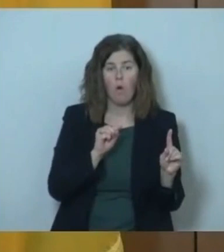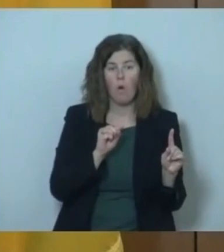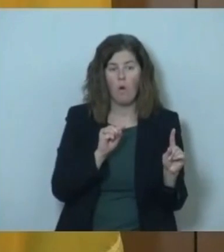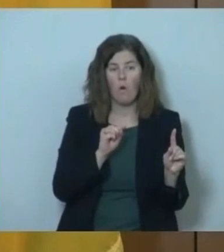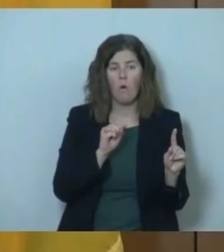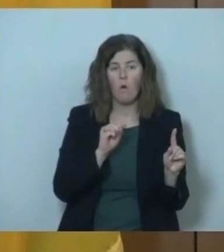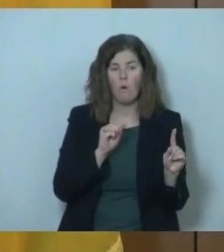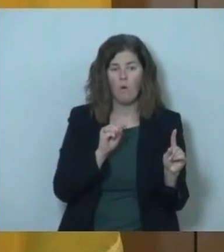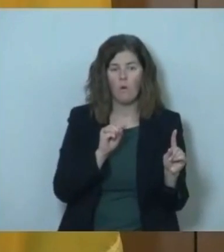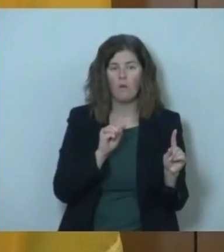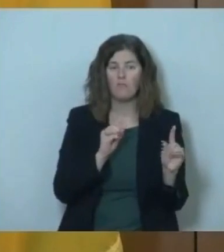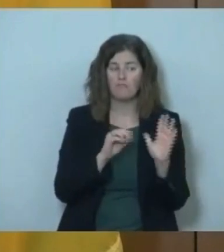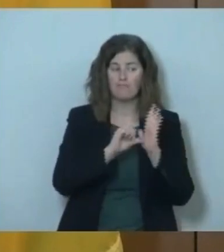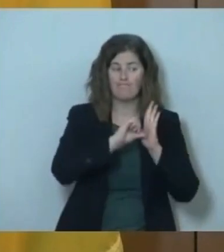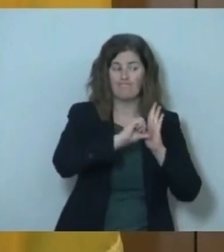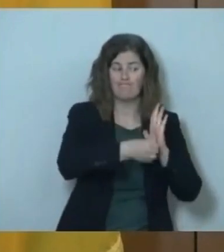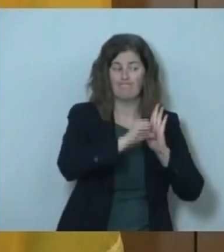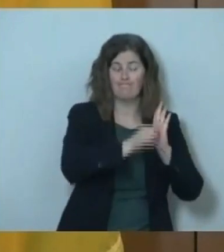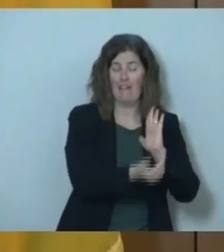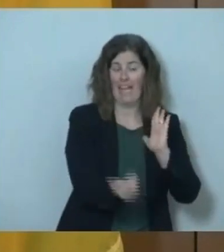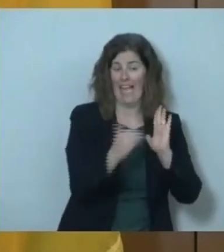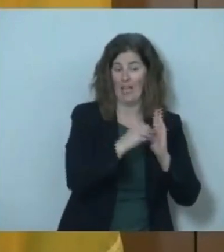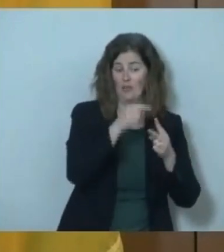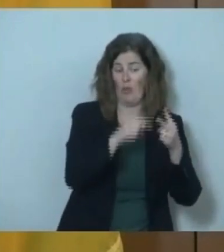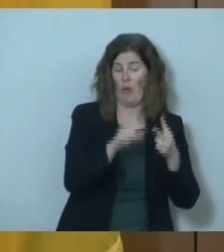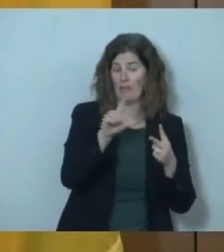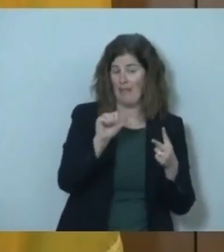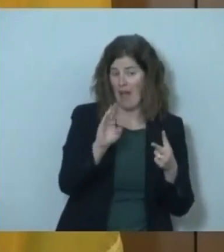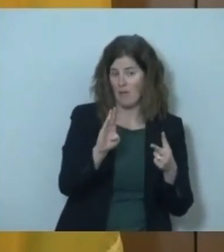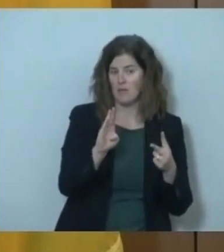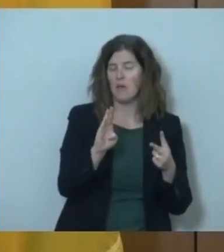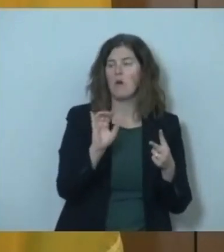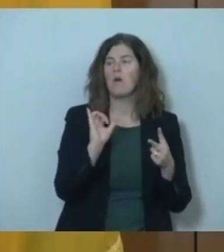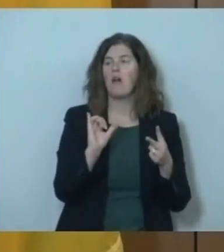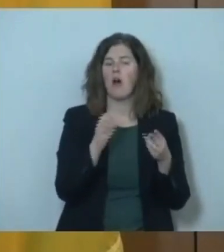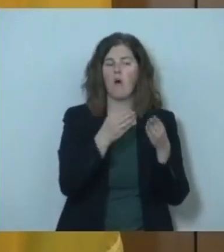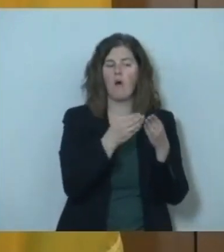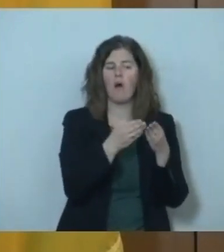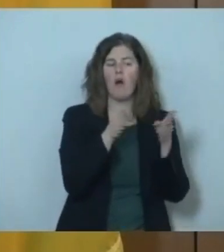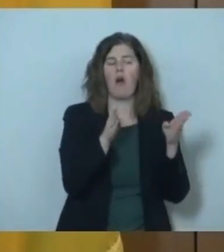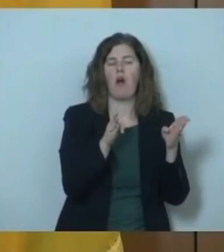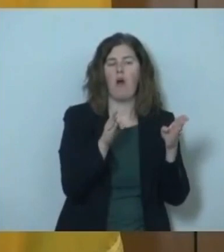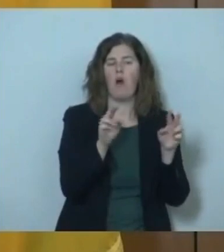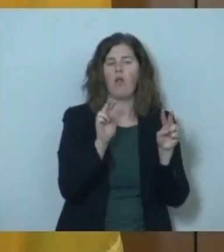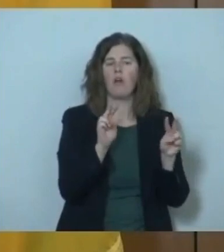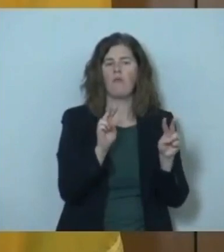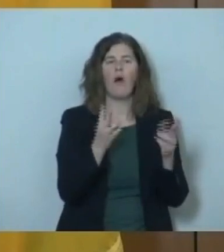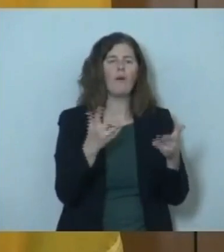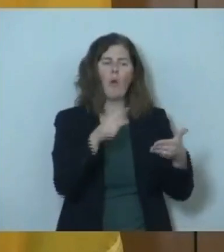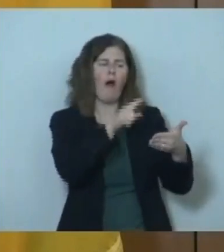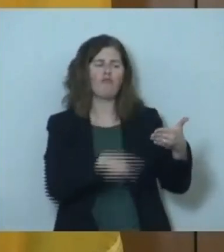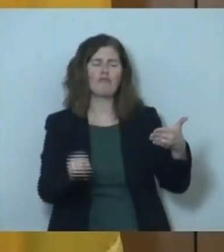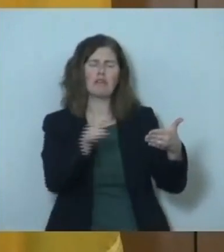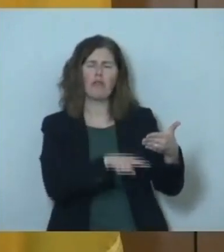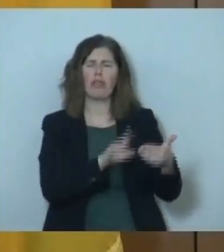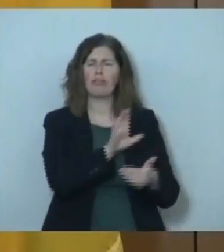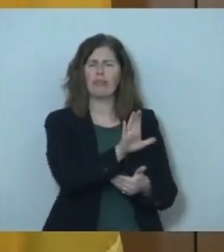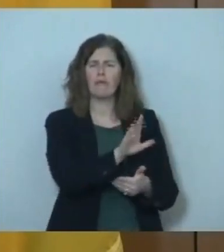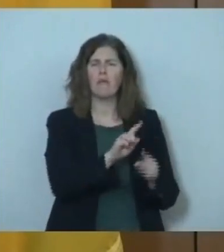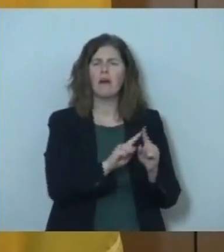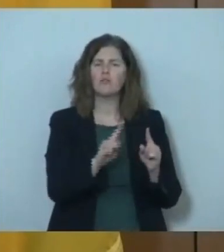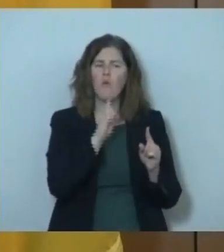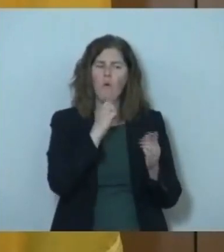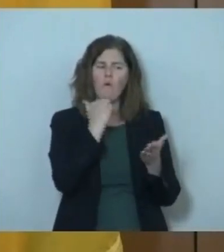absolutely made yet again to both labs. And we are looking forward not to be critical of their efforts, but to